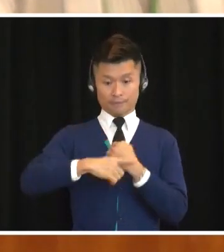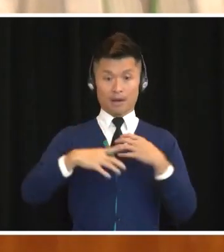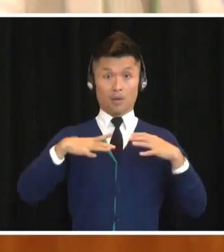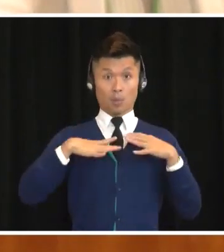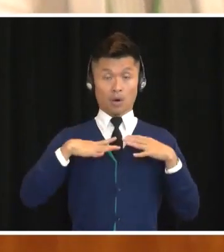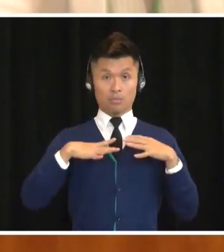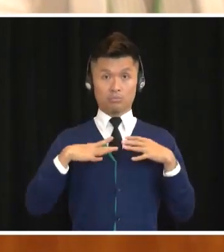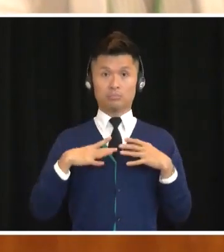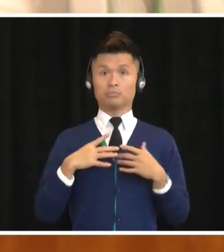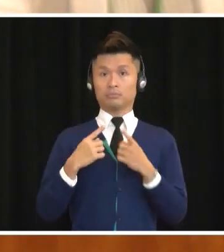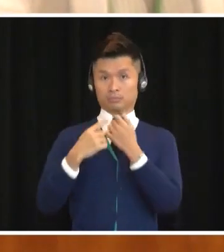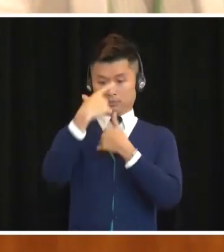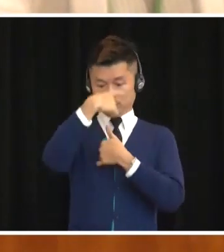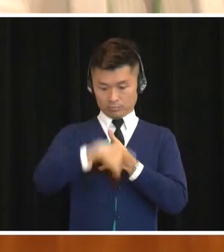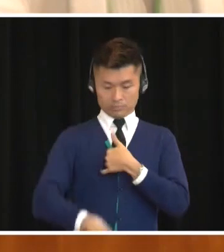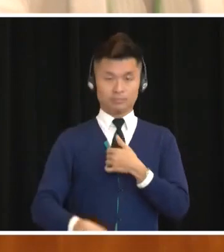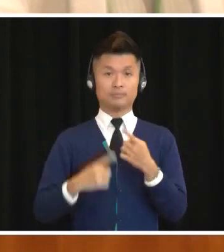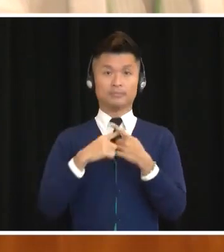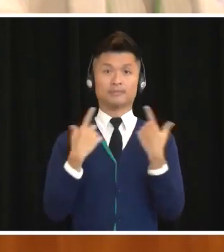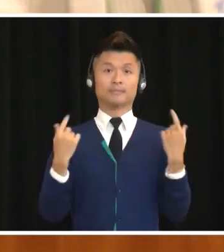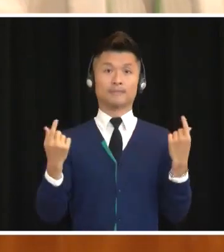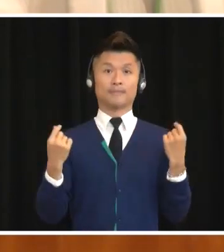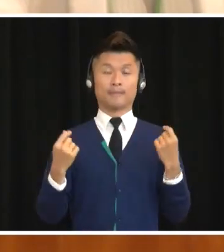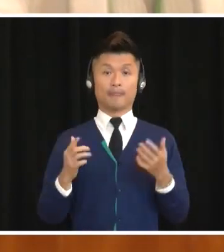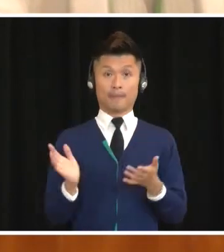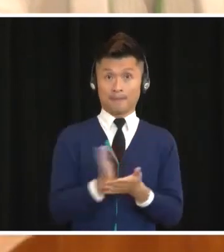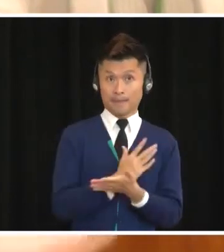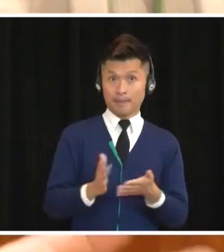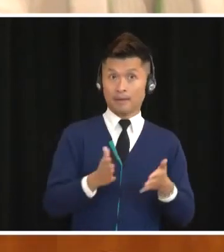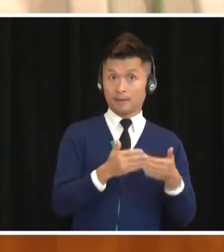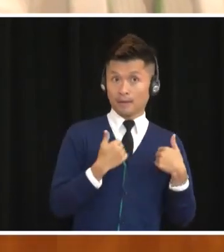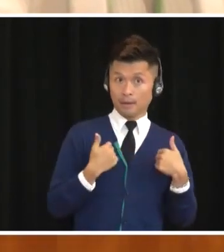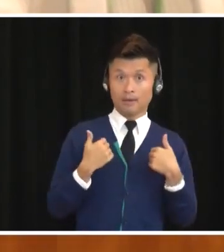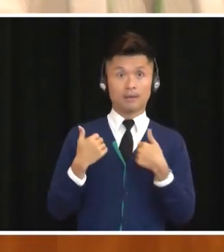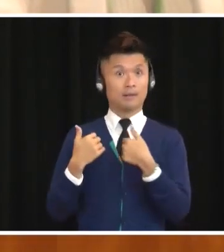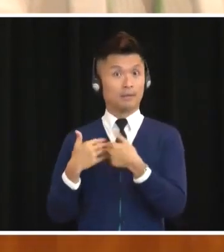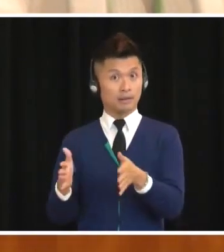then yes, it's the same judge who will